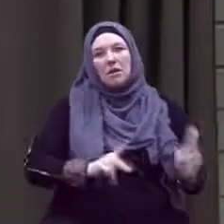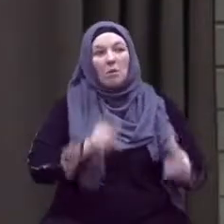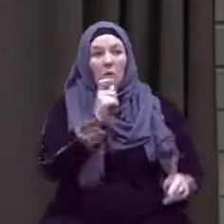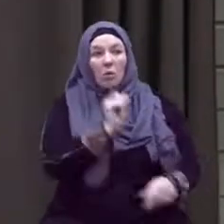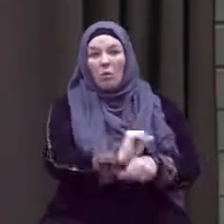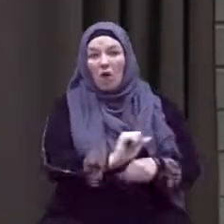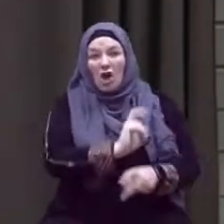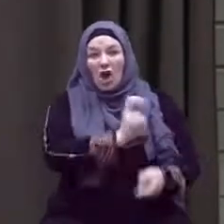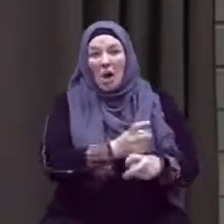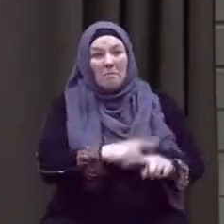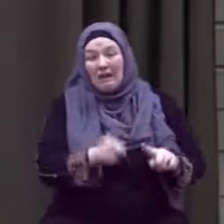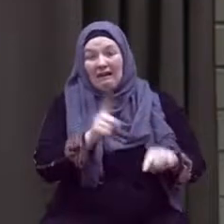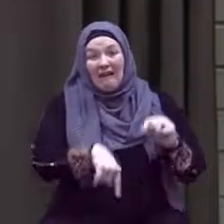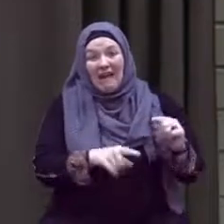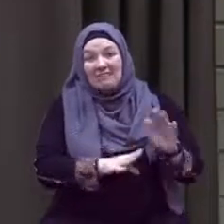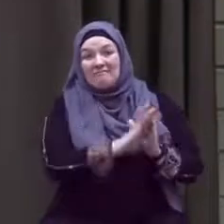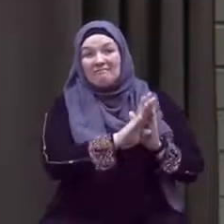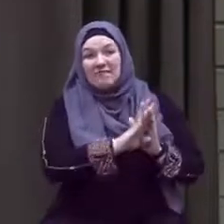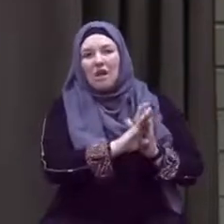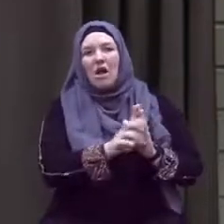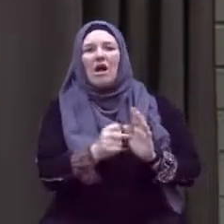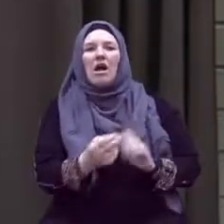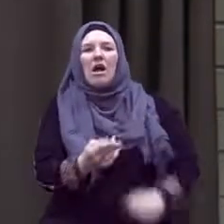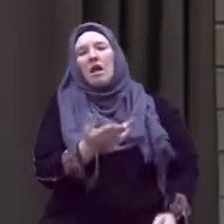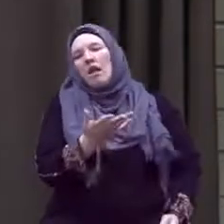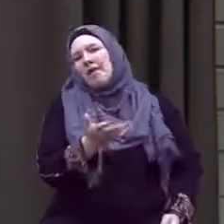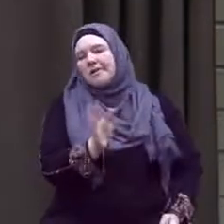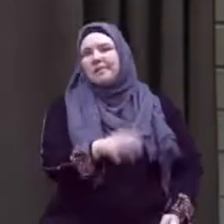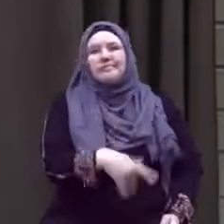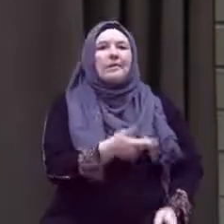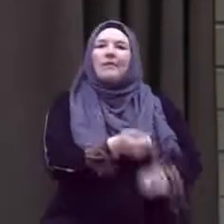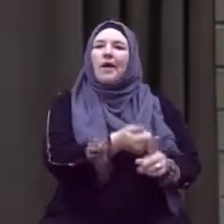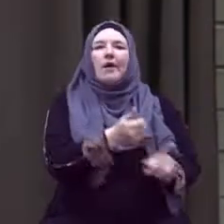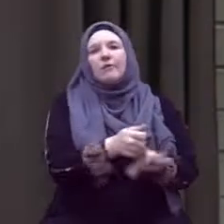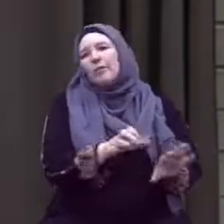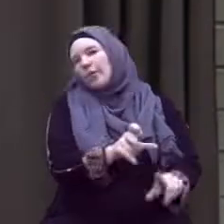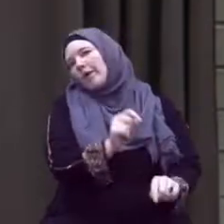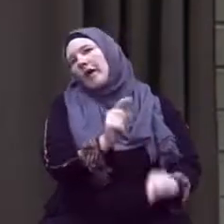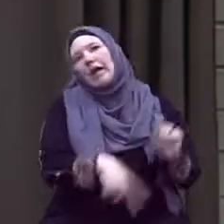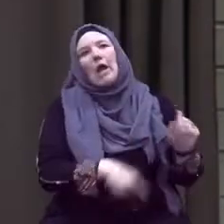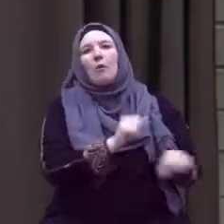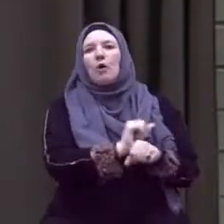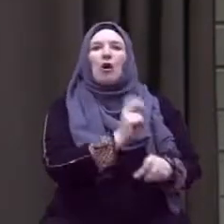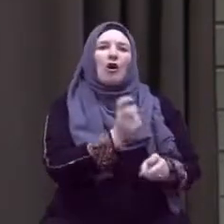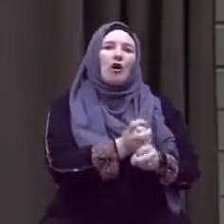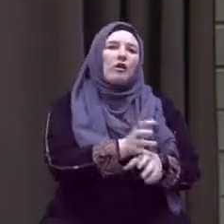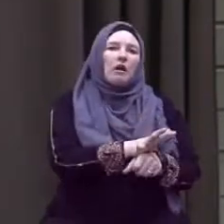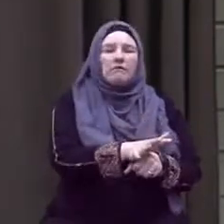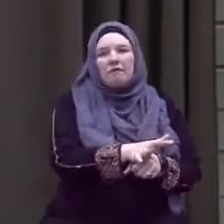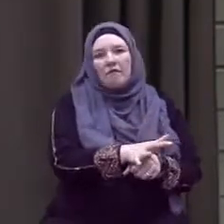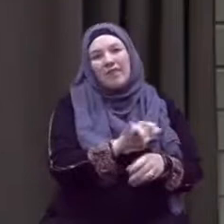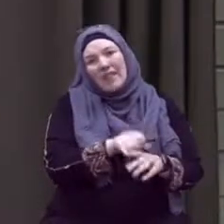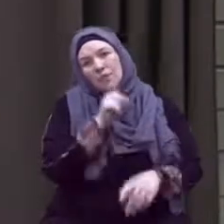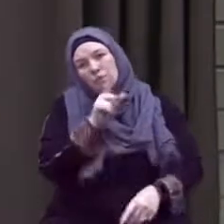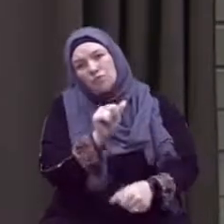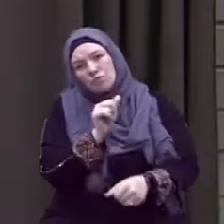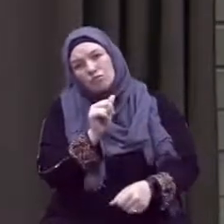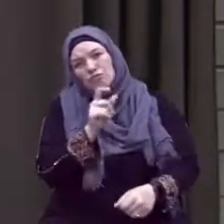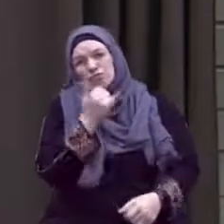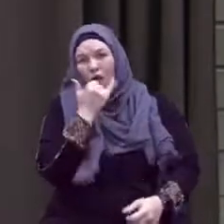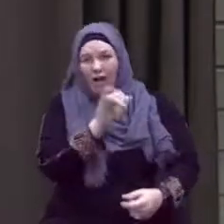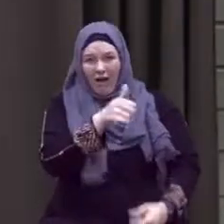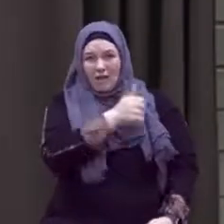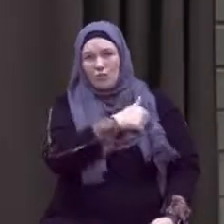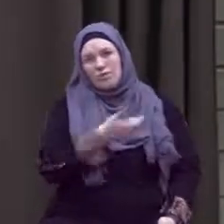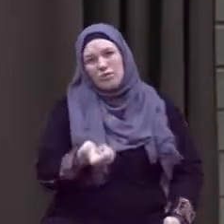underprivileged as somebody who has put himself down. This is wrong. And that's why the